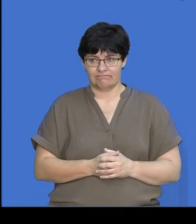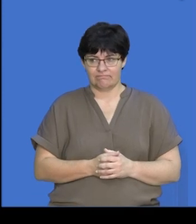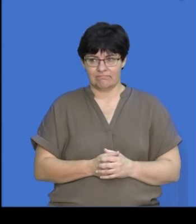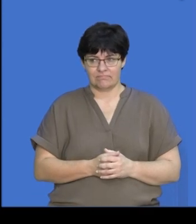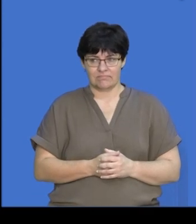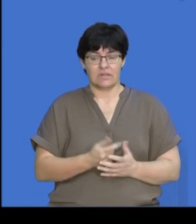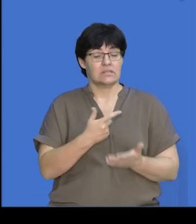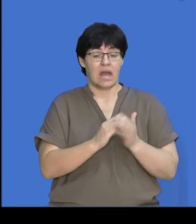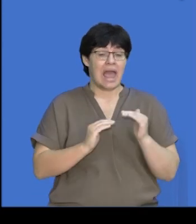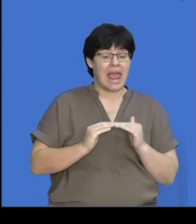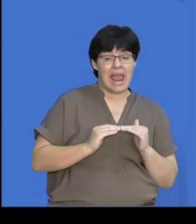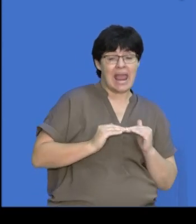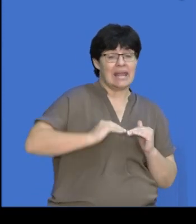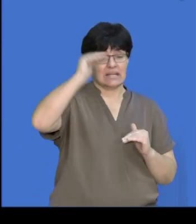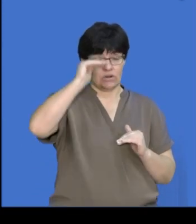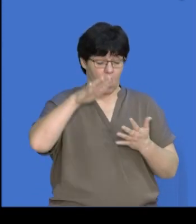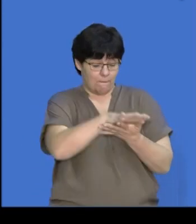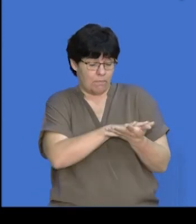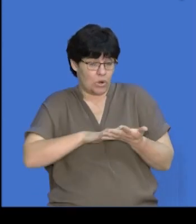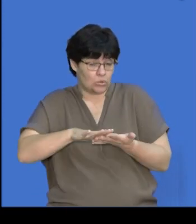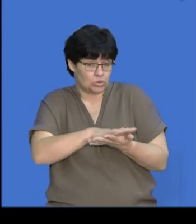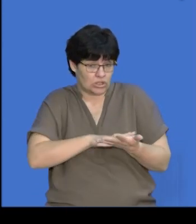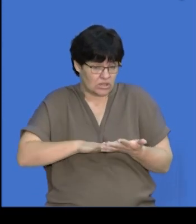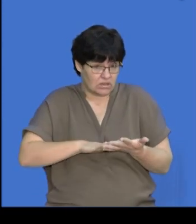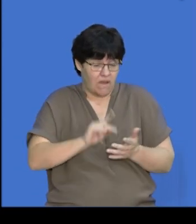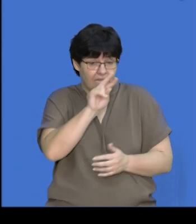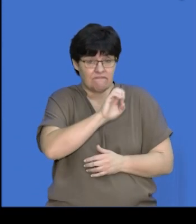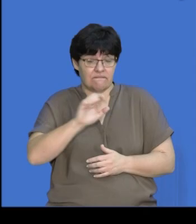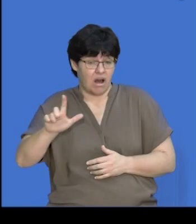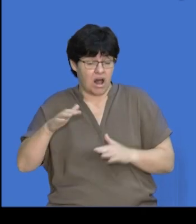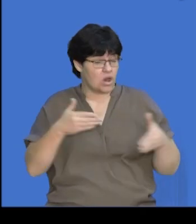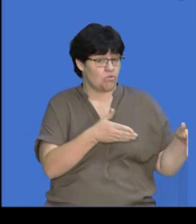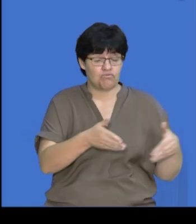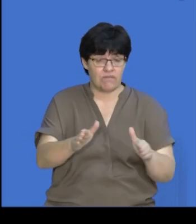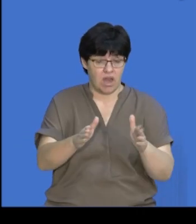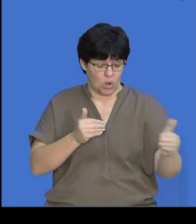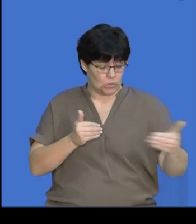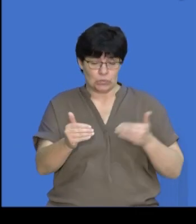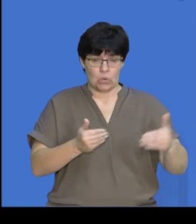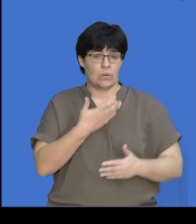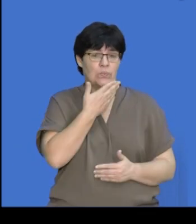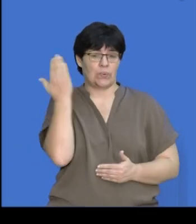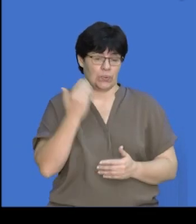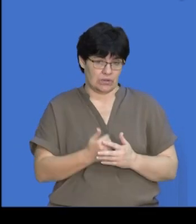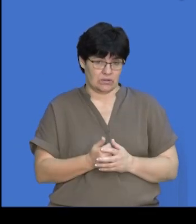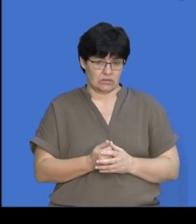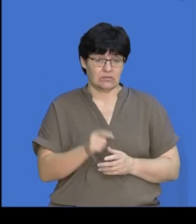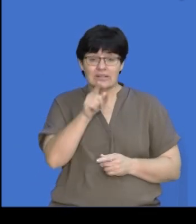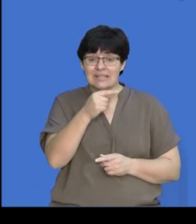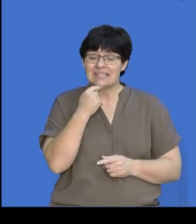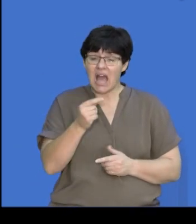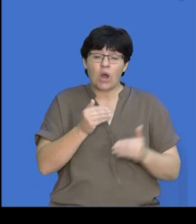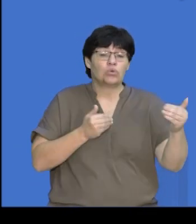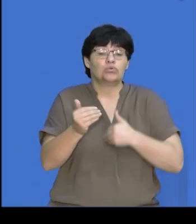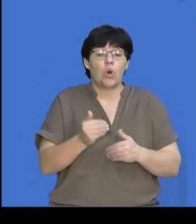the increase in pollution of the Vaal River is not controlled. Notice the word not